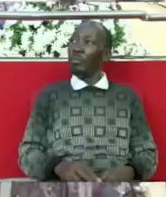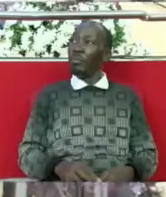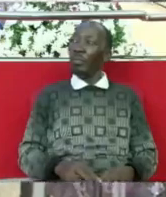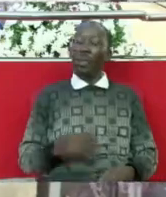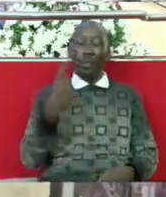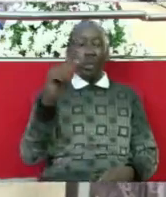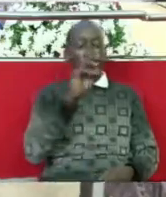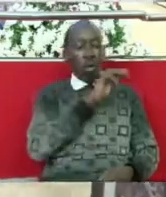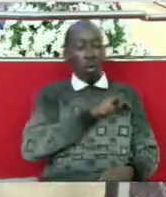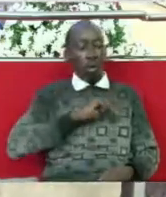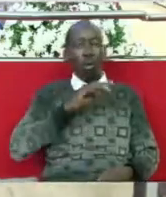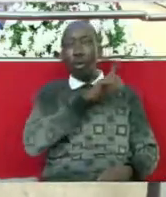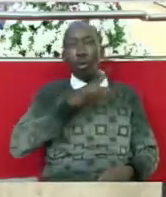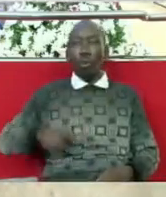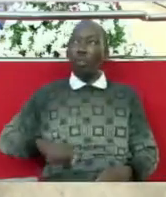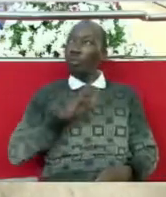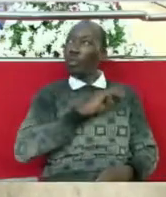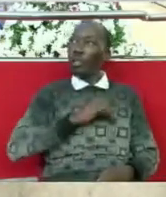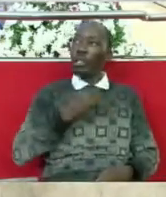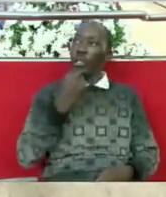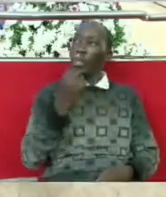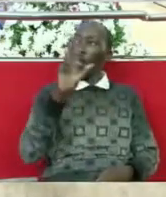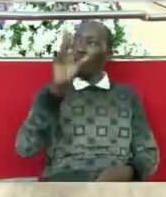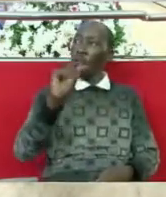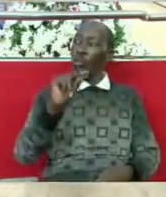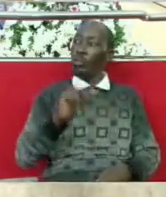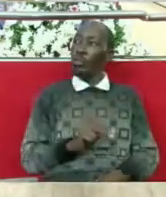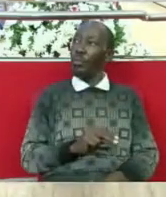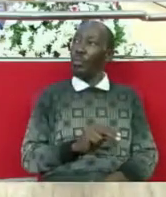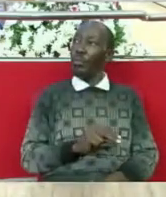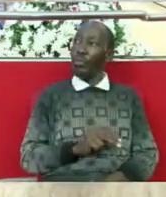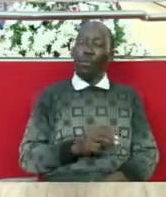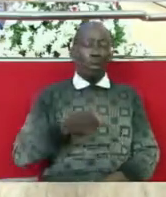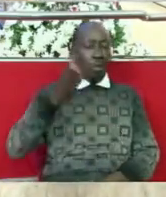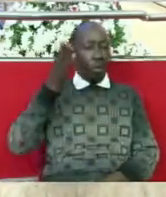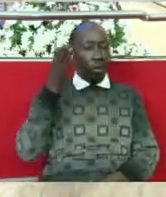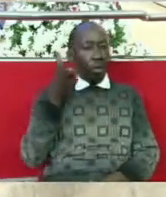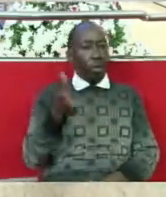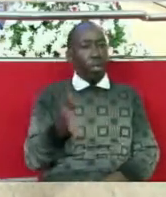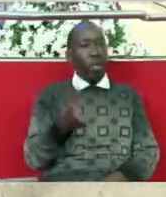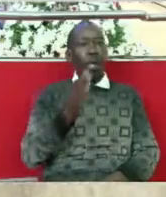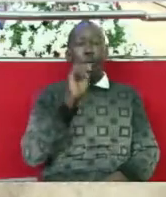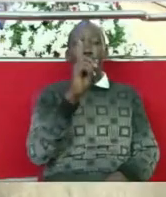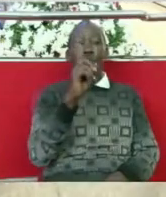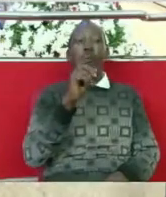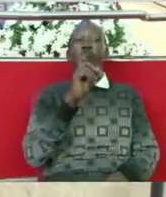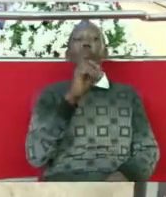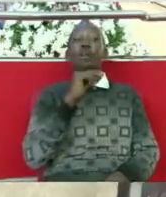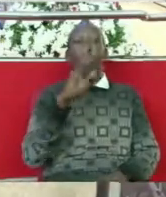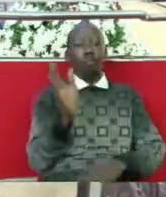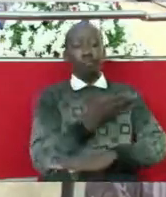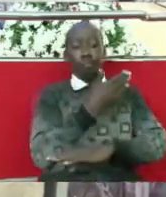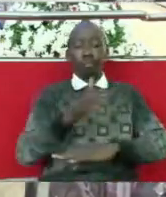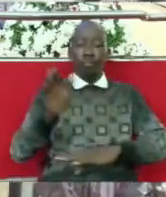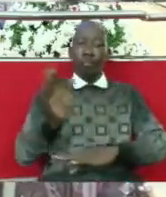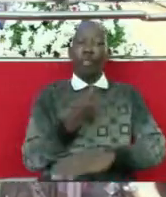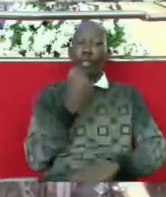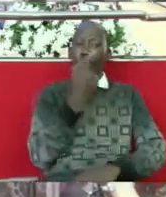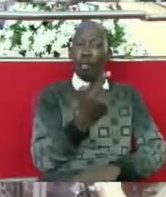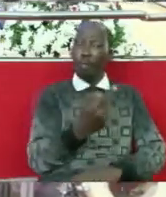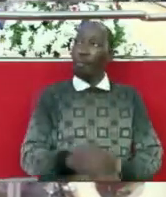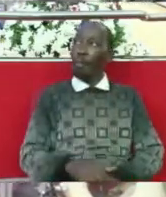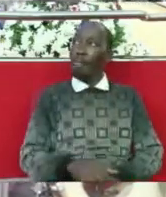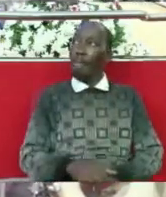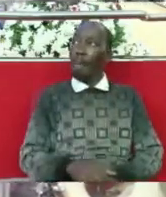Lord's mercy is saying no. Rehema ya Bwana inasema hasha. There is a singer who sang and said, kuna yule mwimbaji ambaye aliimba